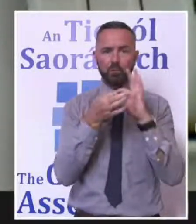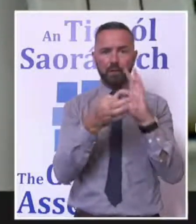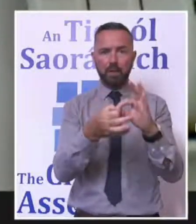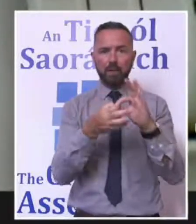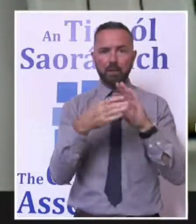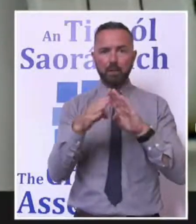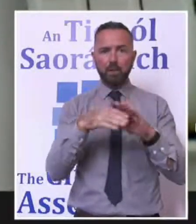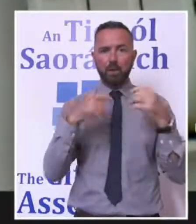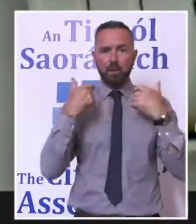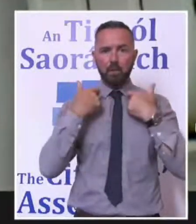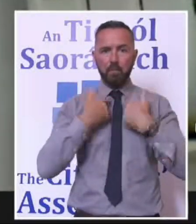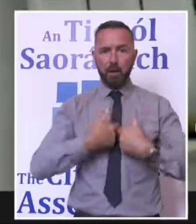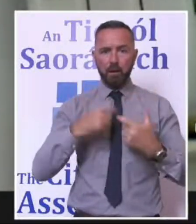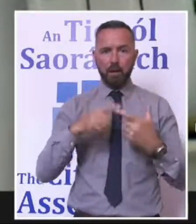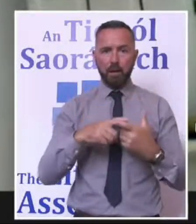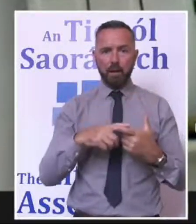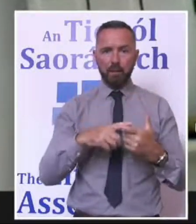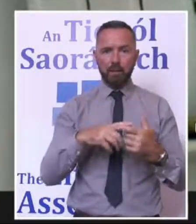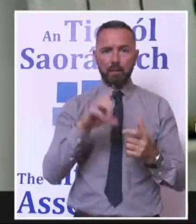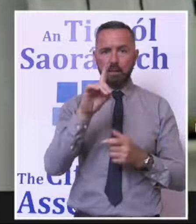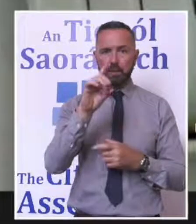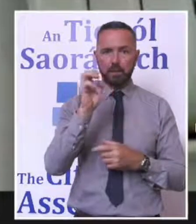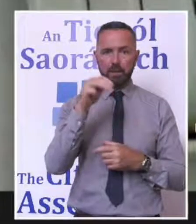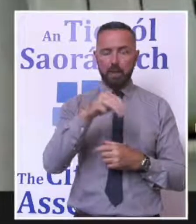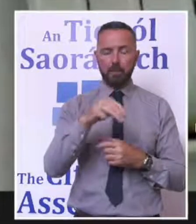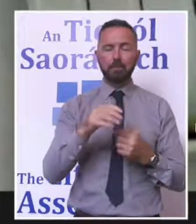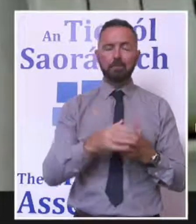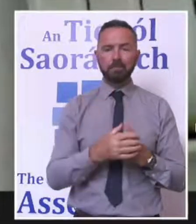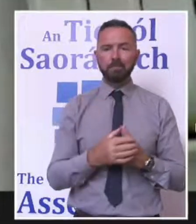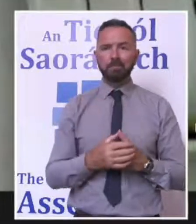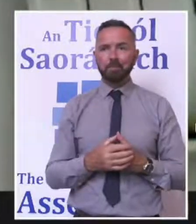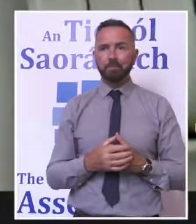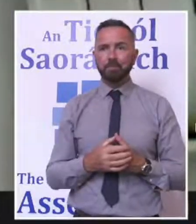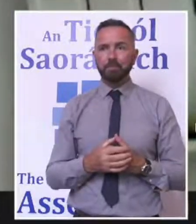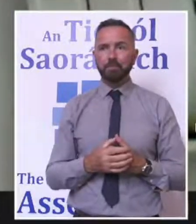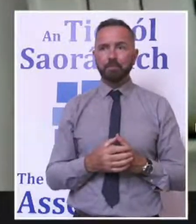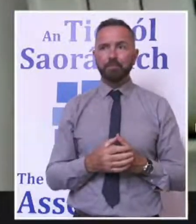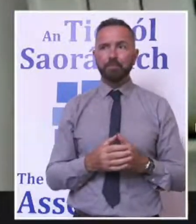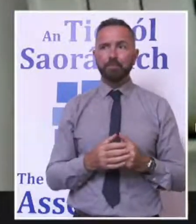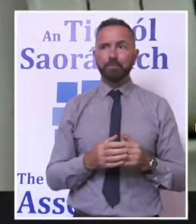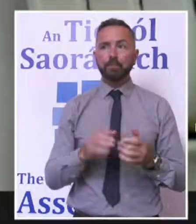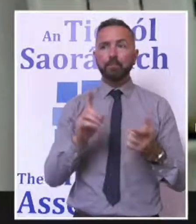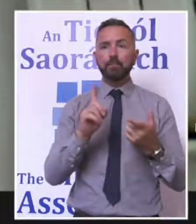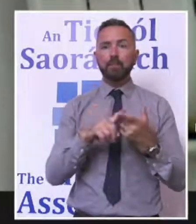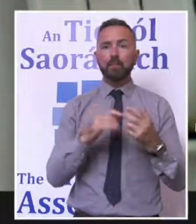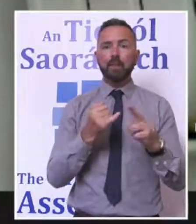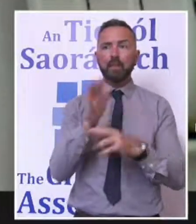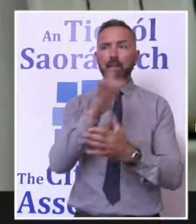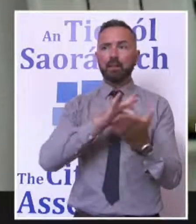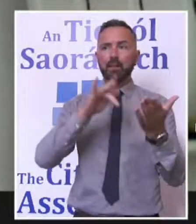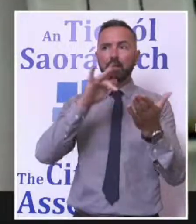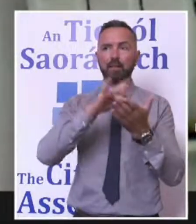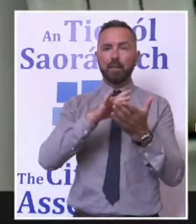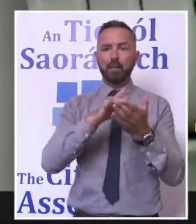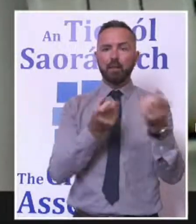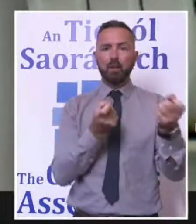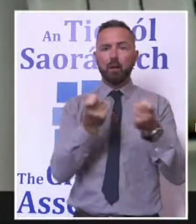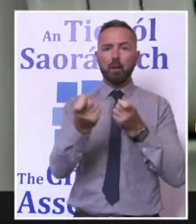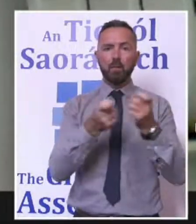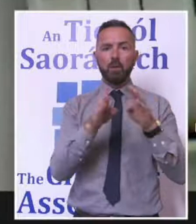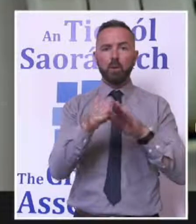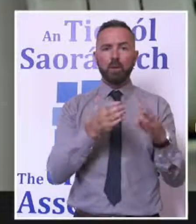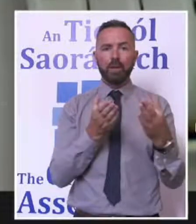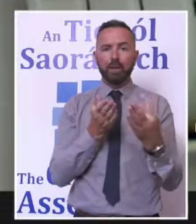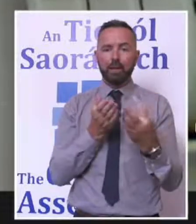mayor and the Director General / Chief Executive and the centre, operating within